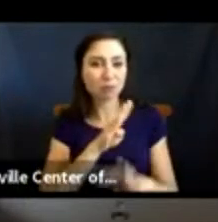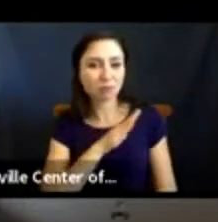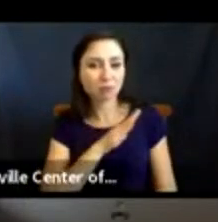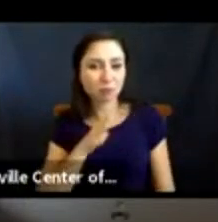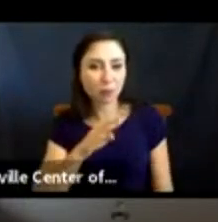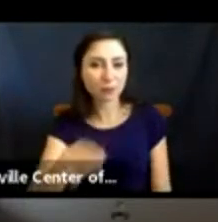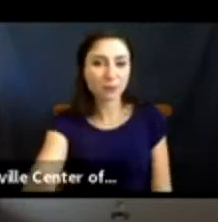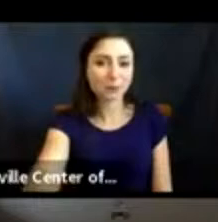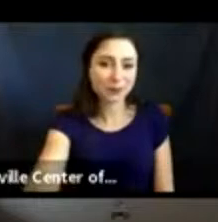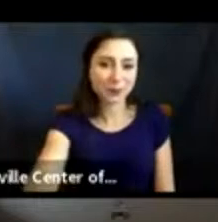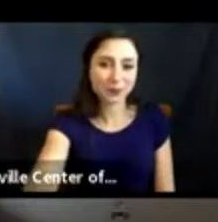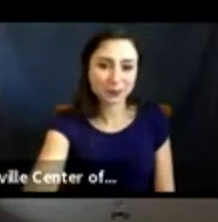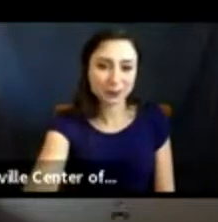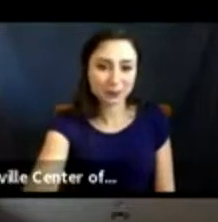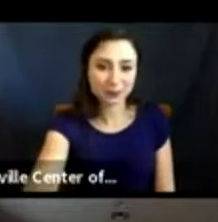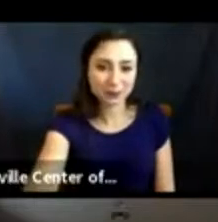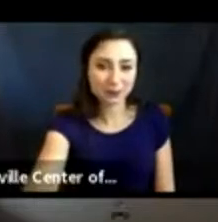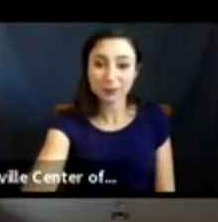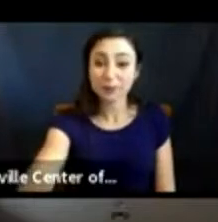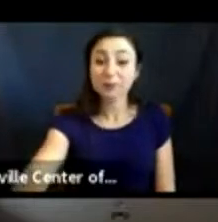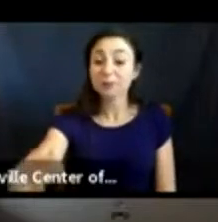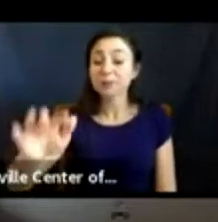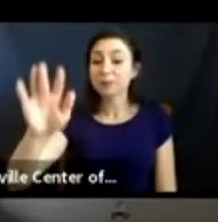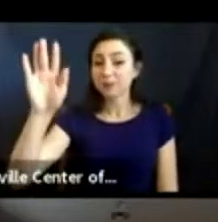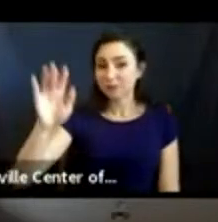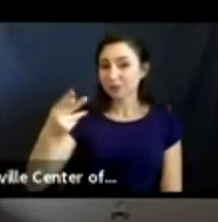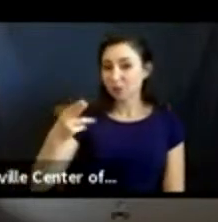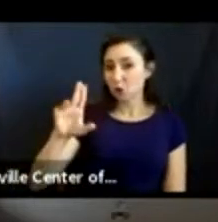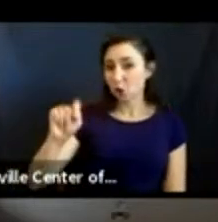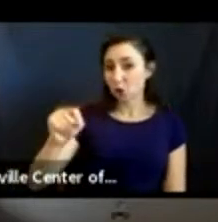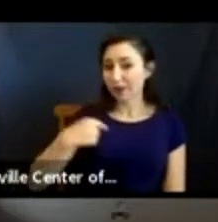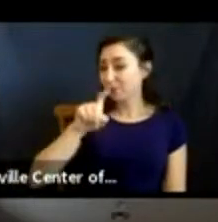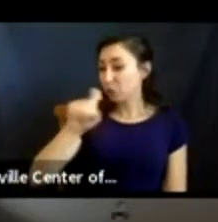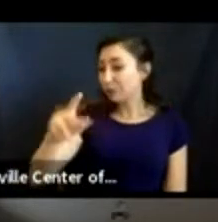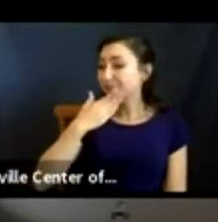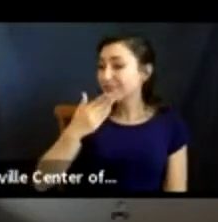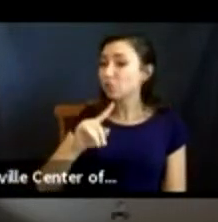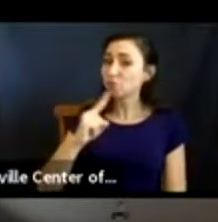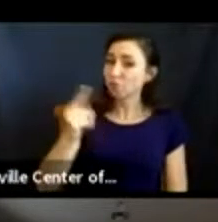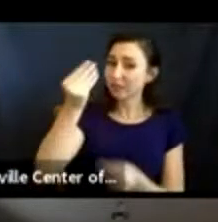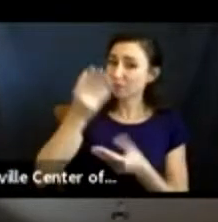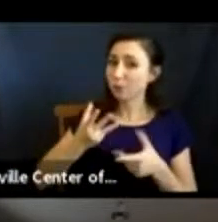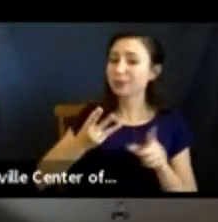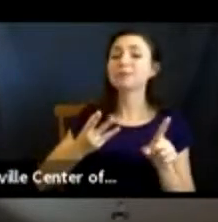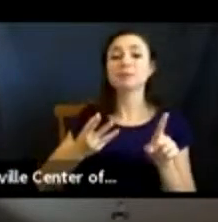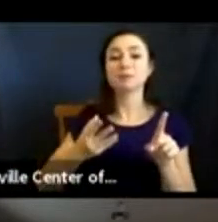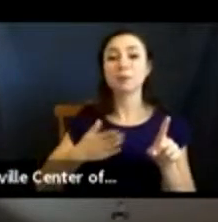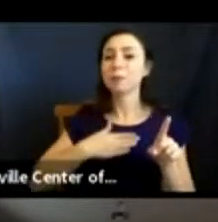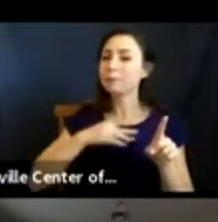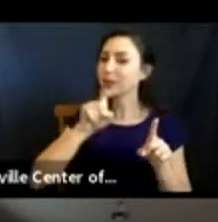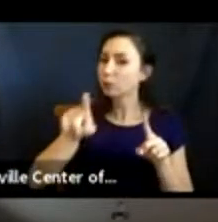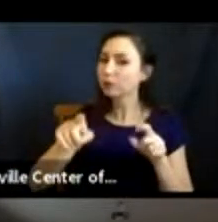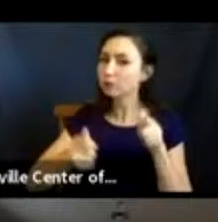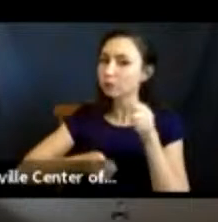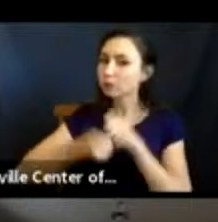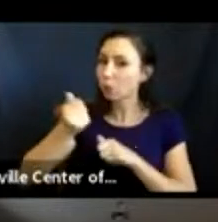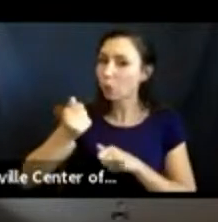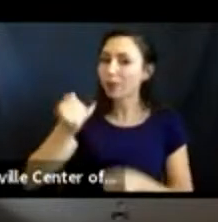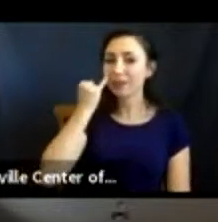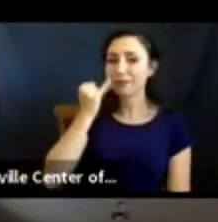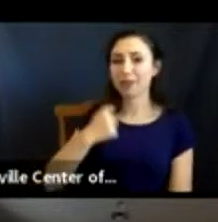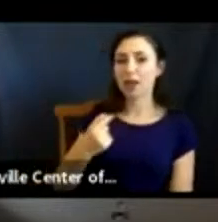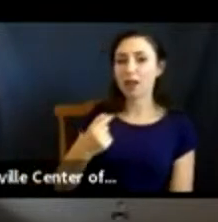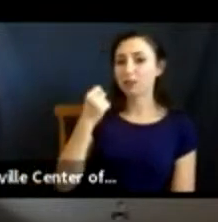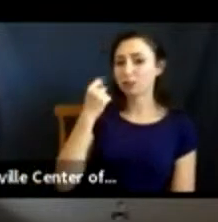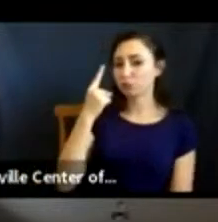This is Maria Hurd. I have a question. Thank you. That was very informative. My question is, if the majority, if I understand you